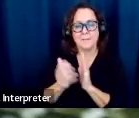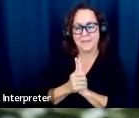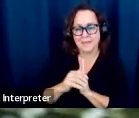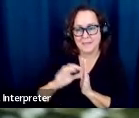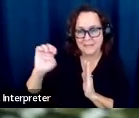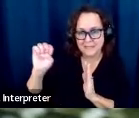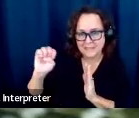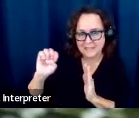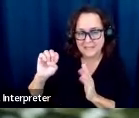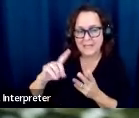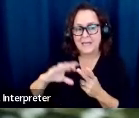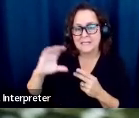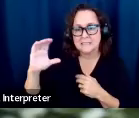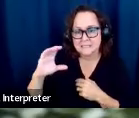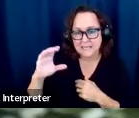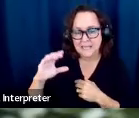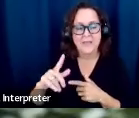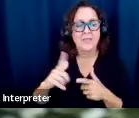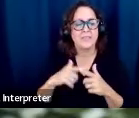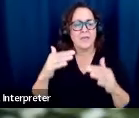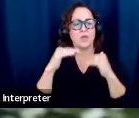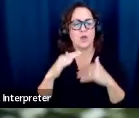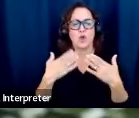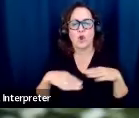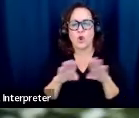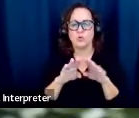Appendix C, and then we'll close with a wrap up.